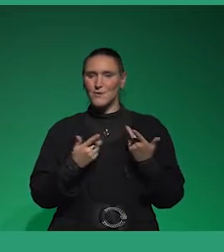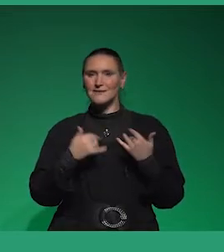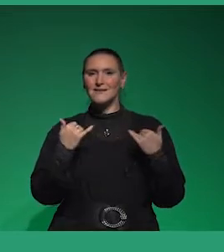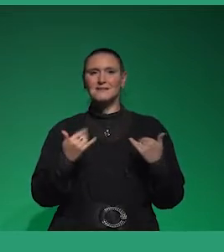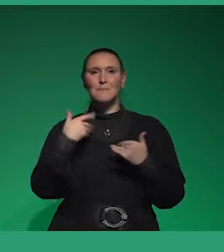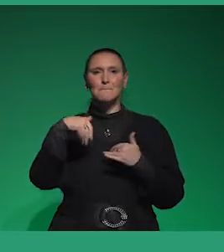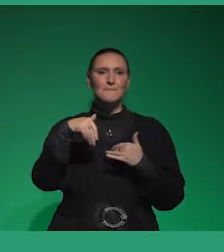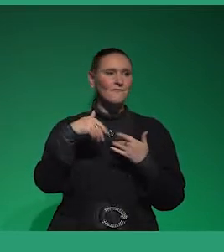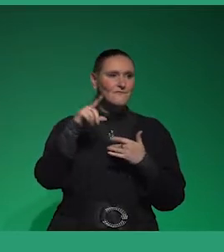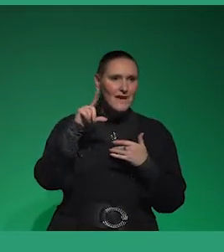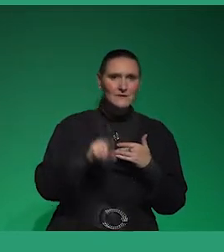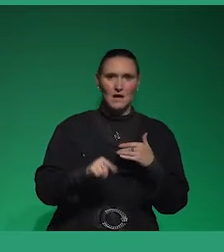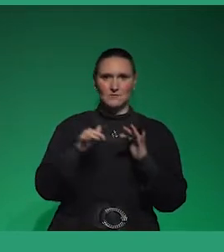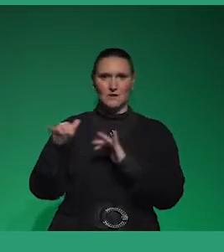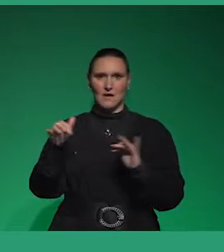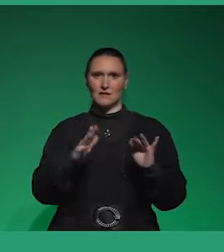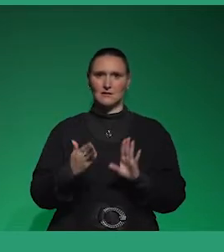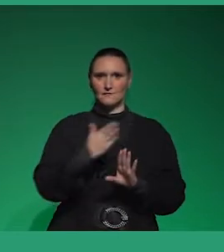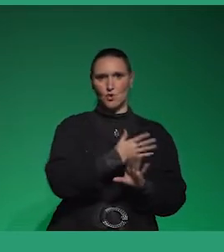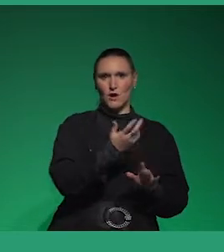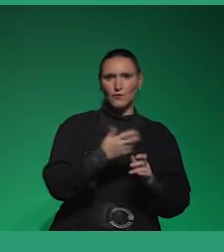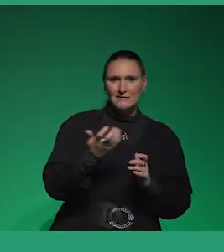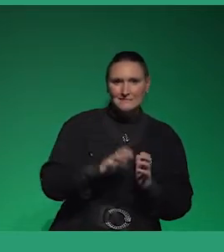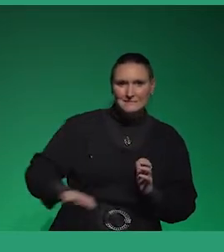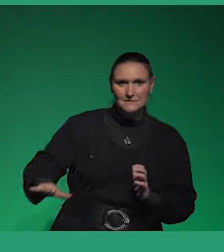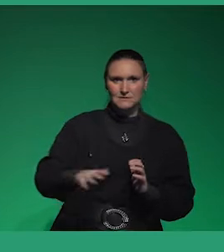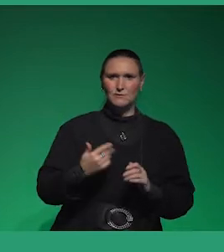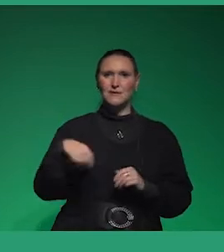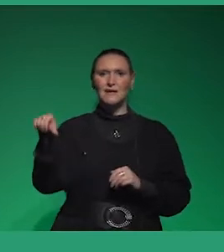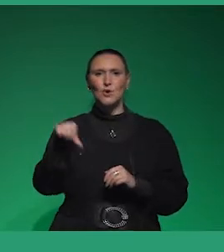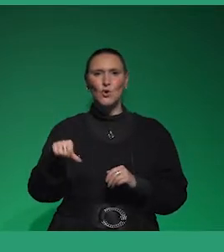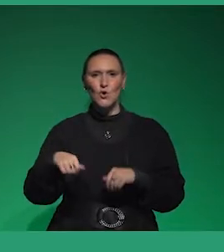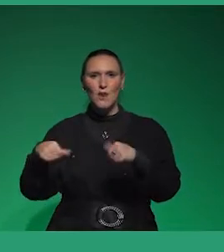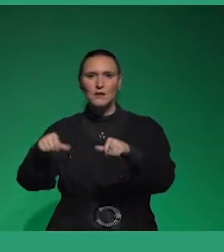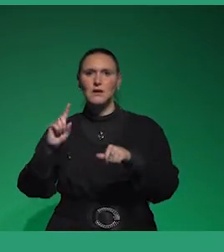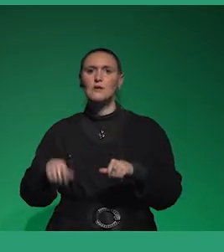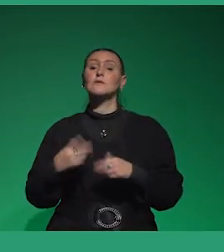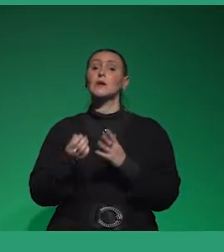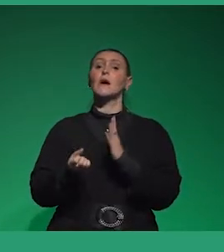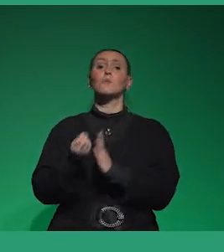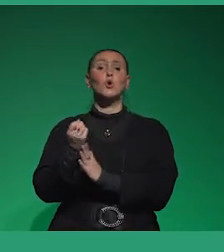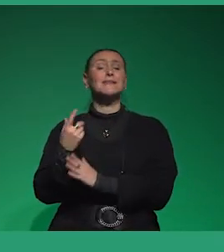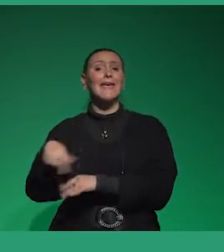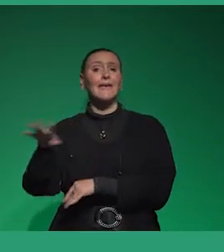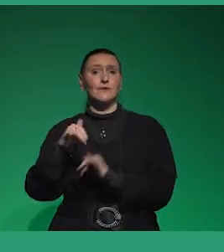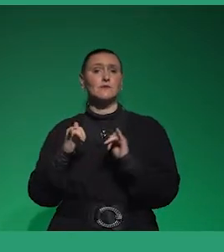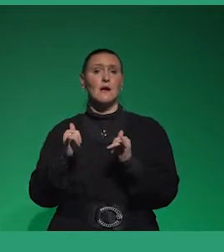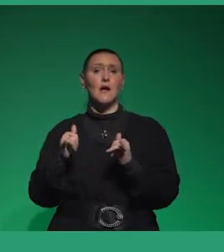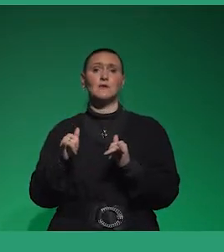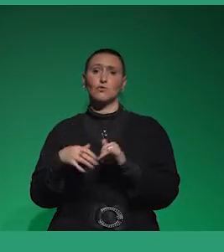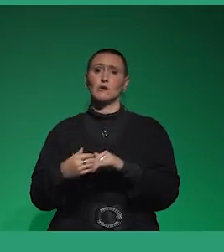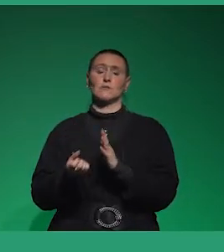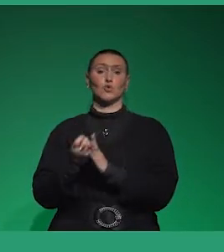extent also by the soils. Interestingly, the oil palm plantations are highly productive. They're heavily fertilized, so they